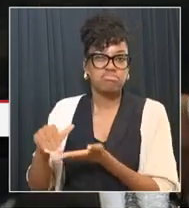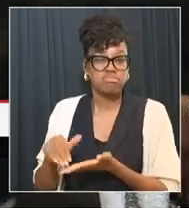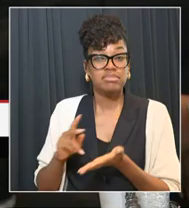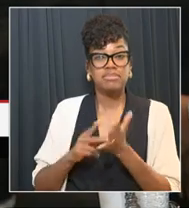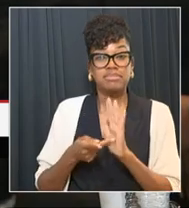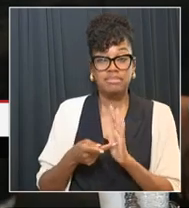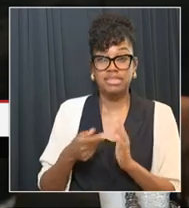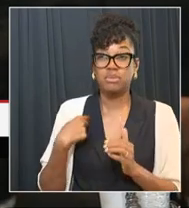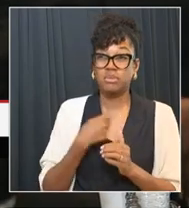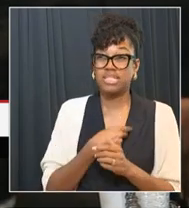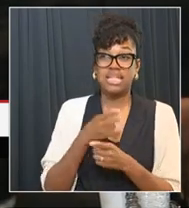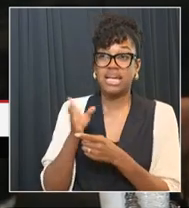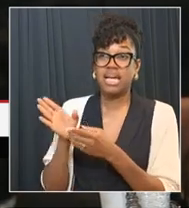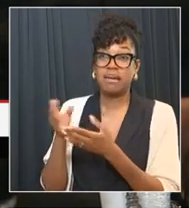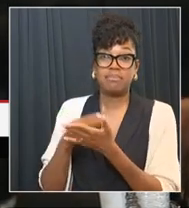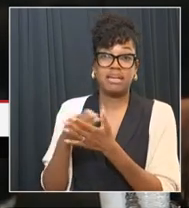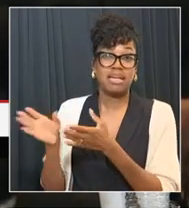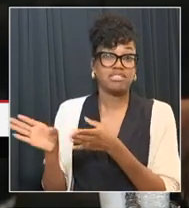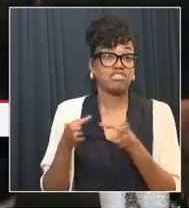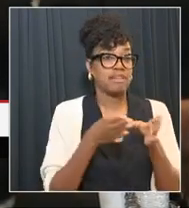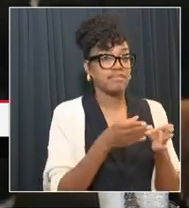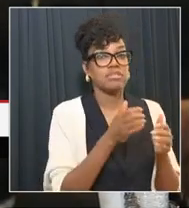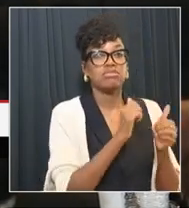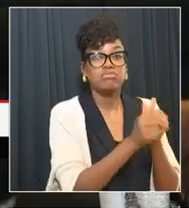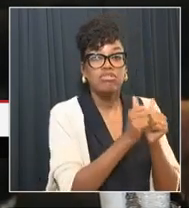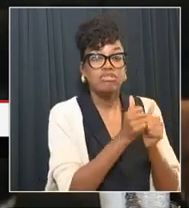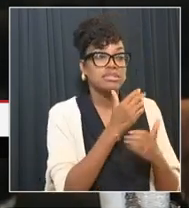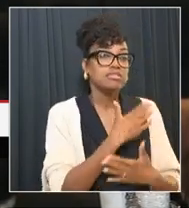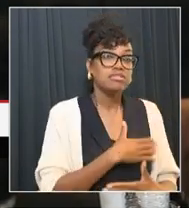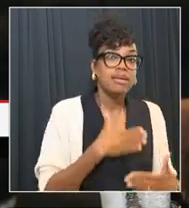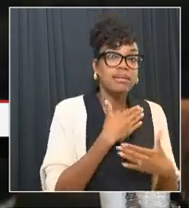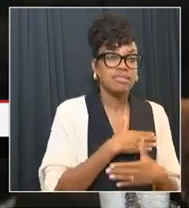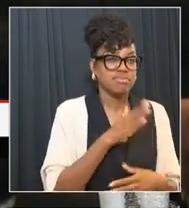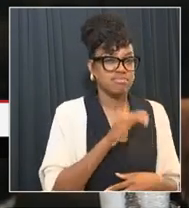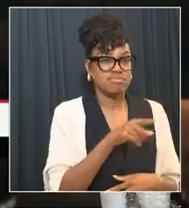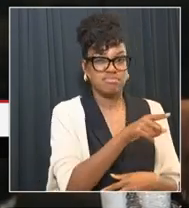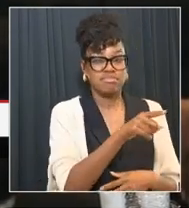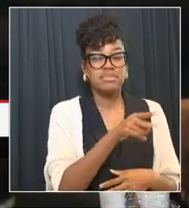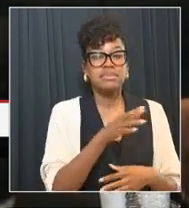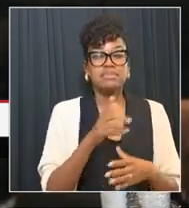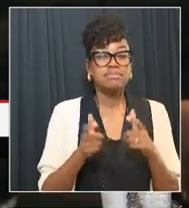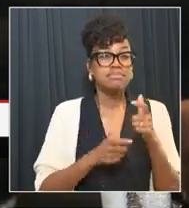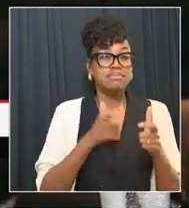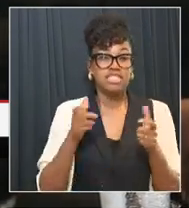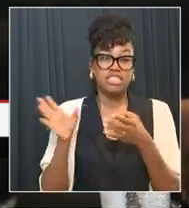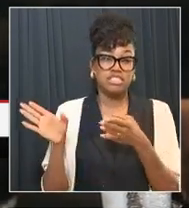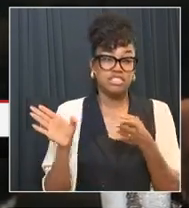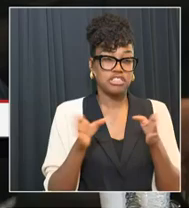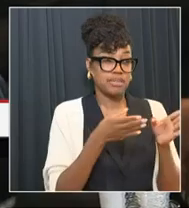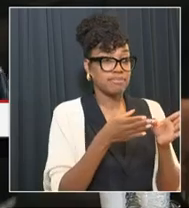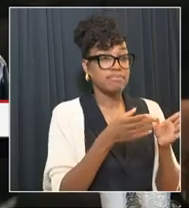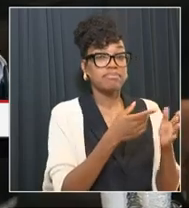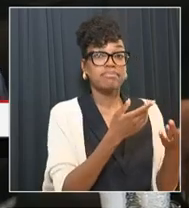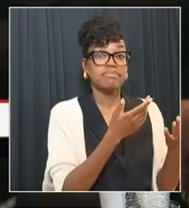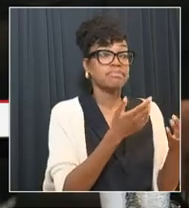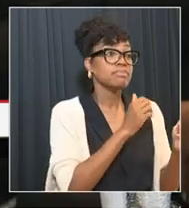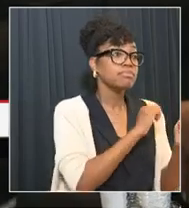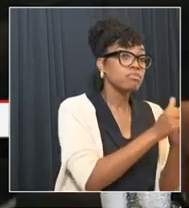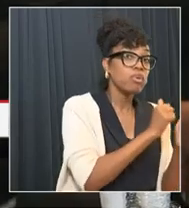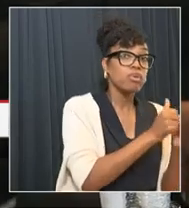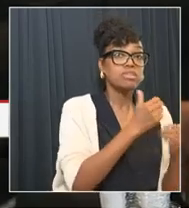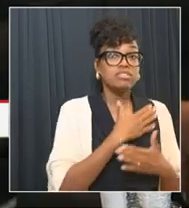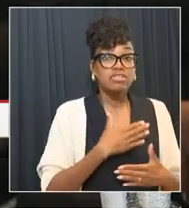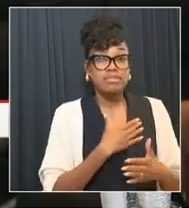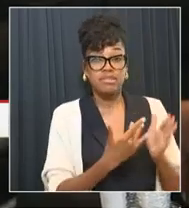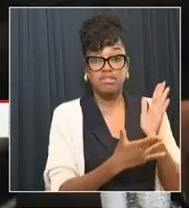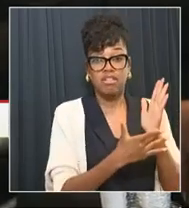technology, healthcare, education. So there's actually a pretty meaningful shift when you go into the budget detail about what it means